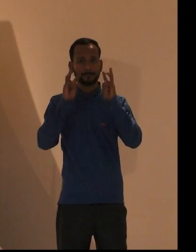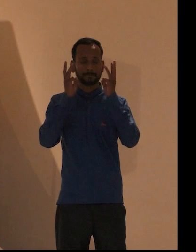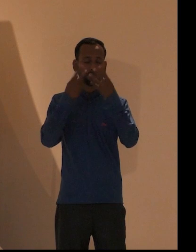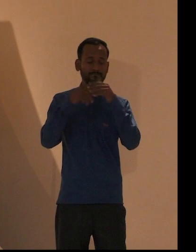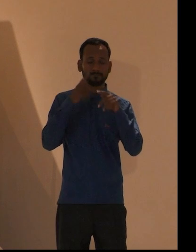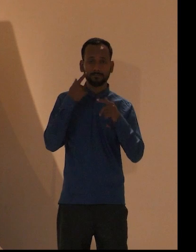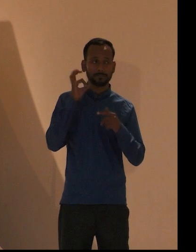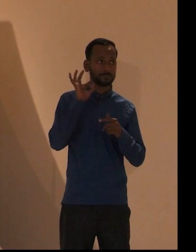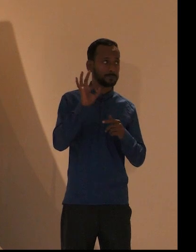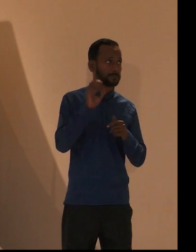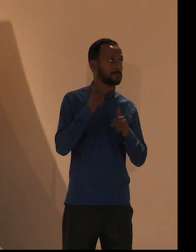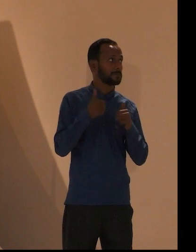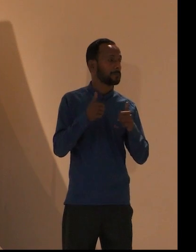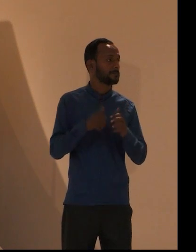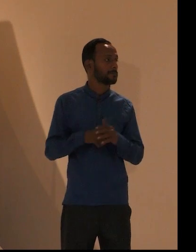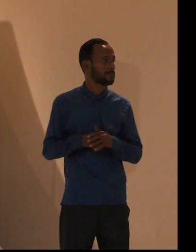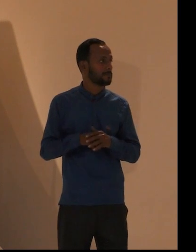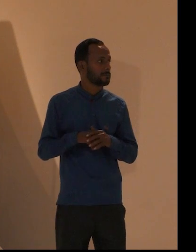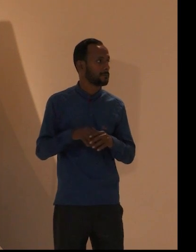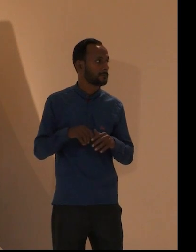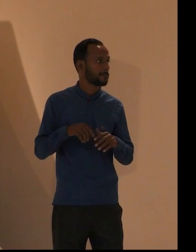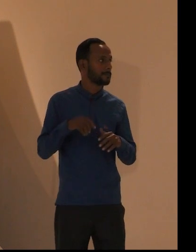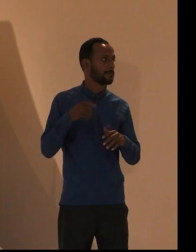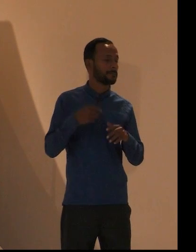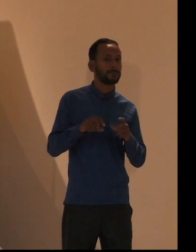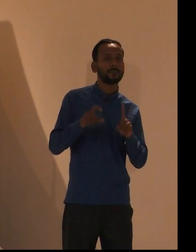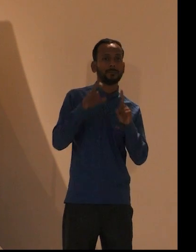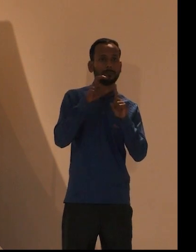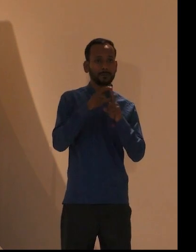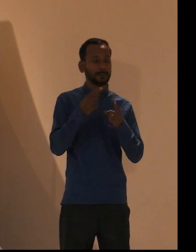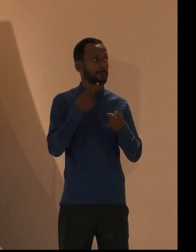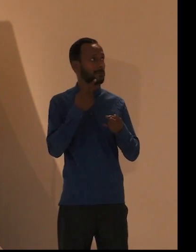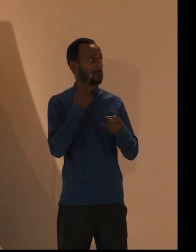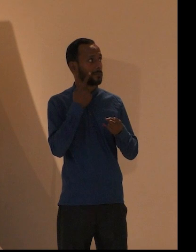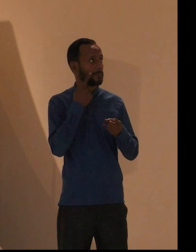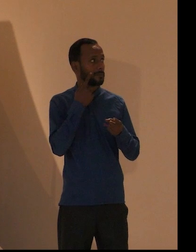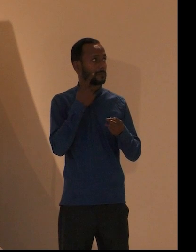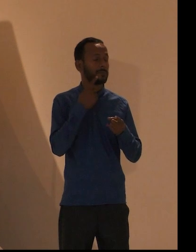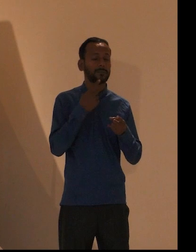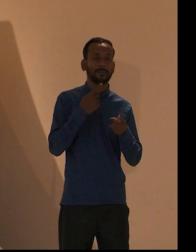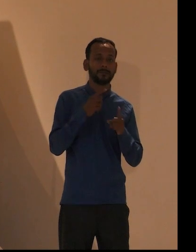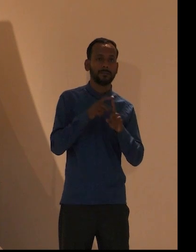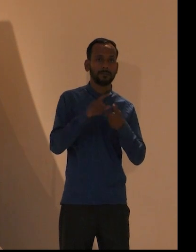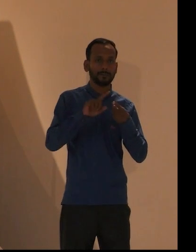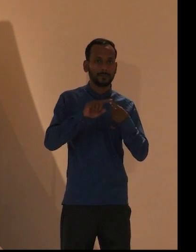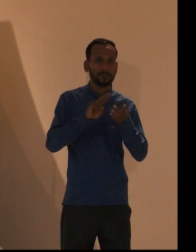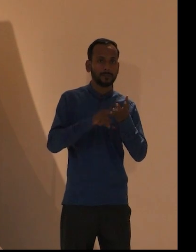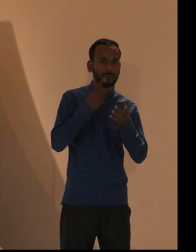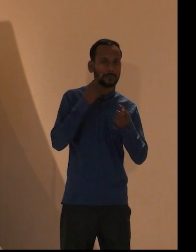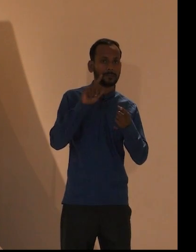samples like from the Thomas and Daniel oil paintings, which is one of the core collections of the Victoria Memorial